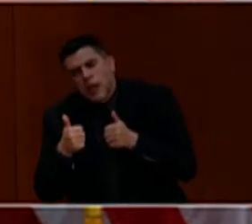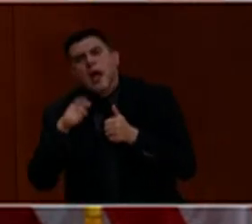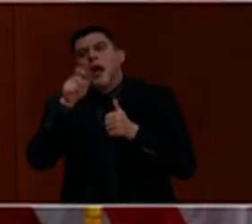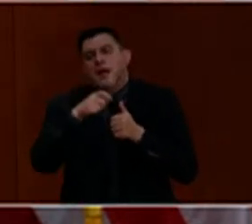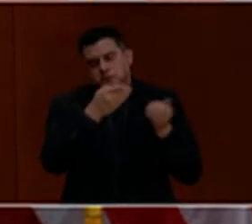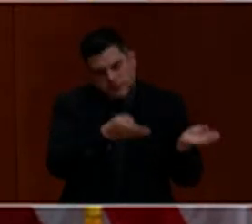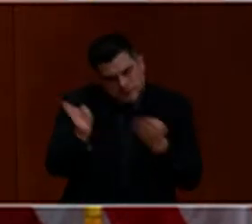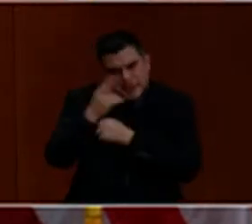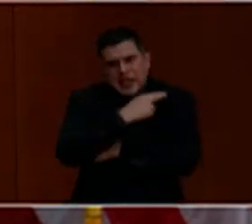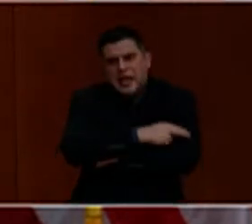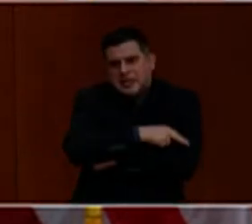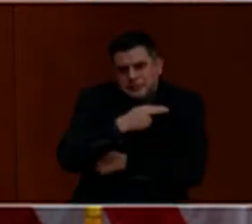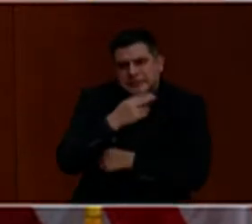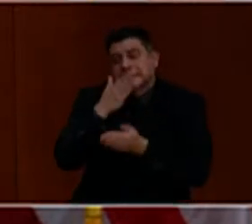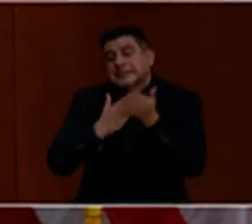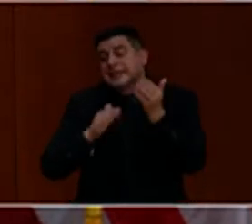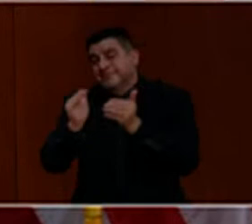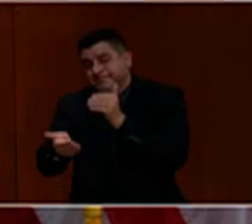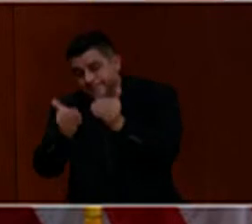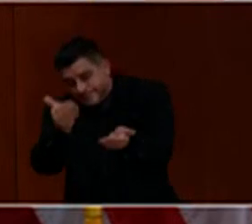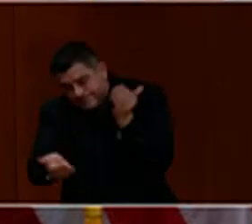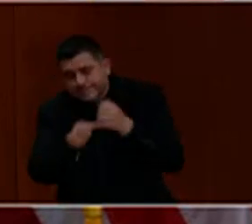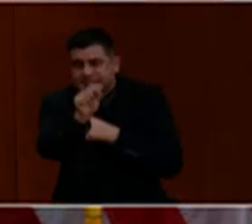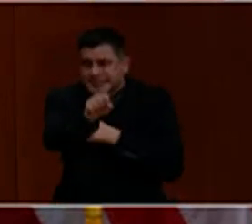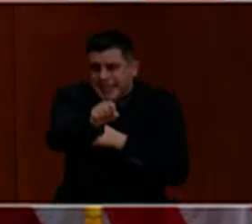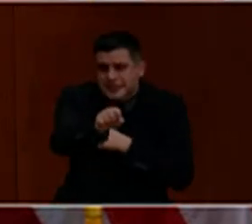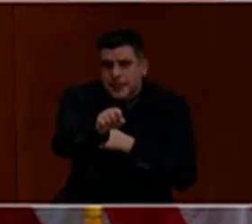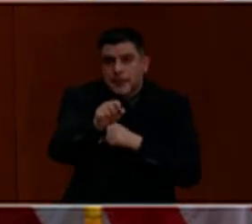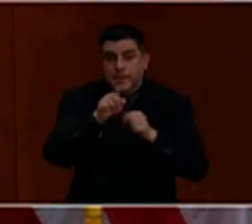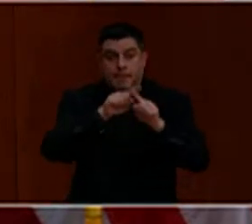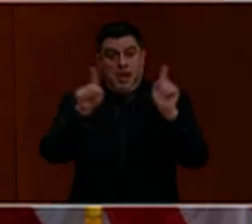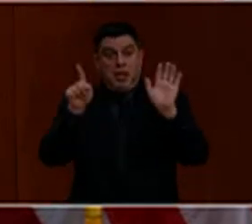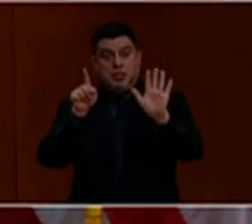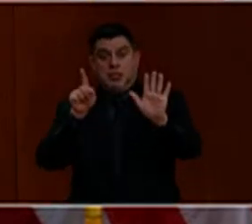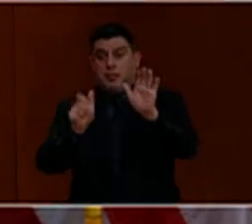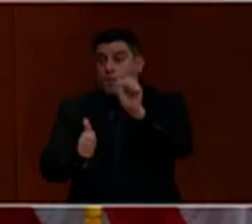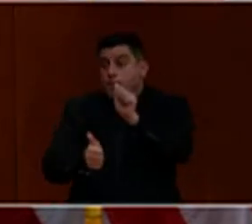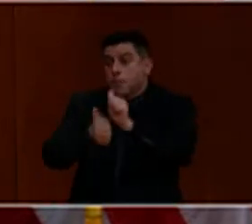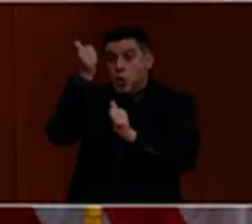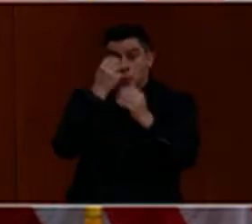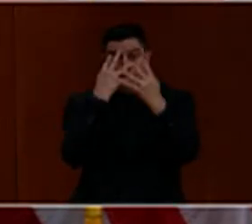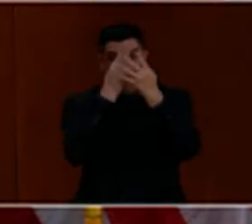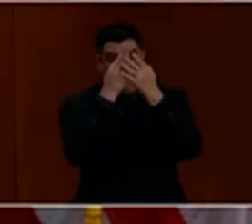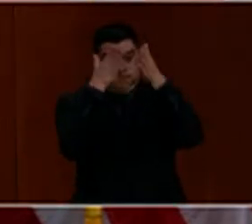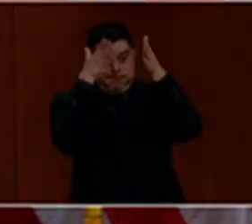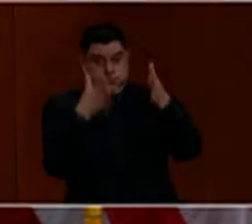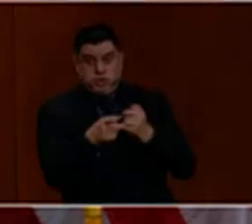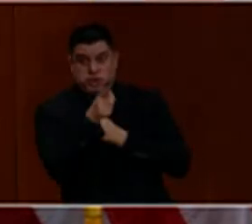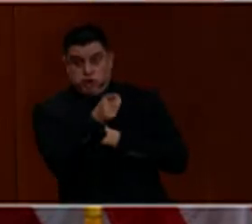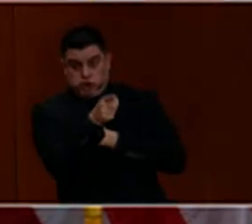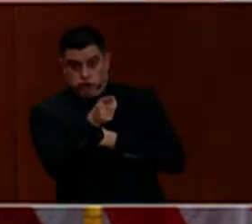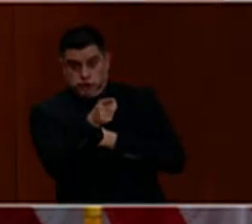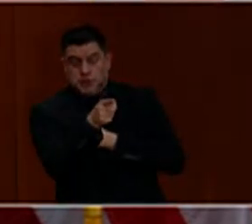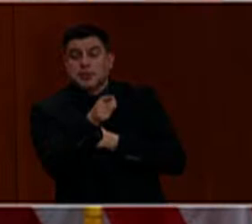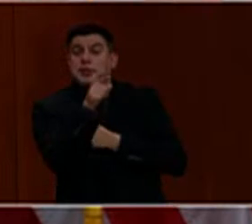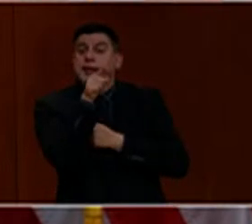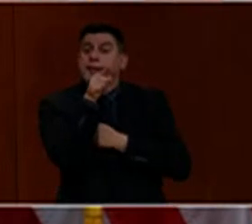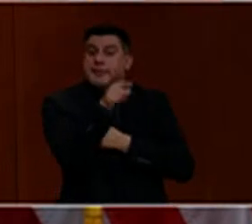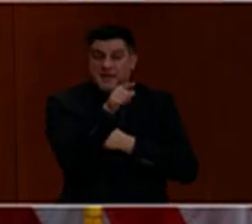You have the vast majority of the prisoners that test positive are completely